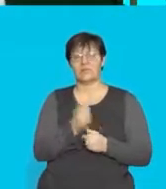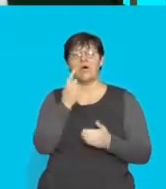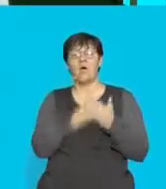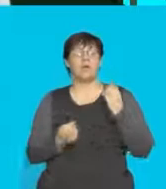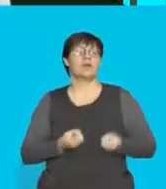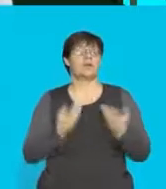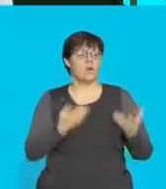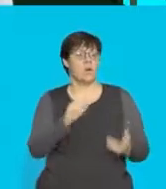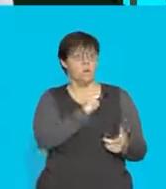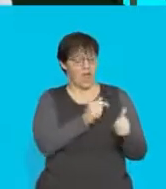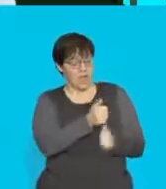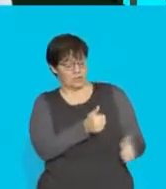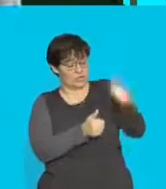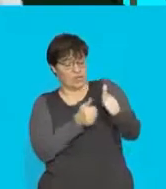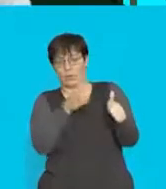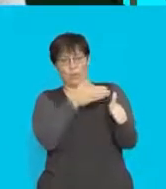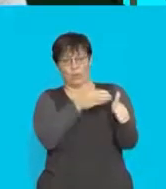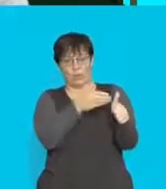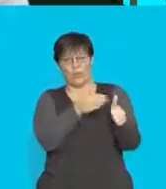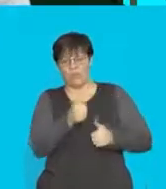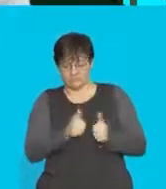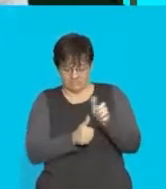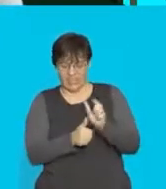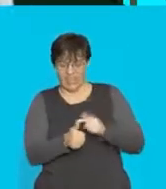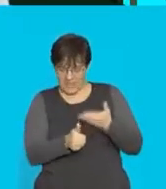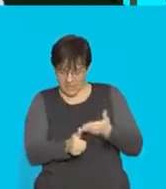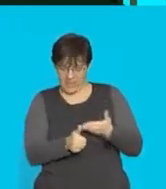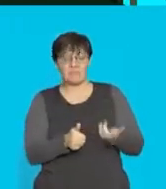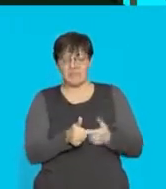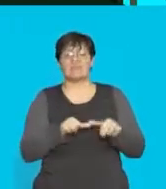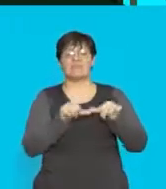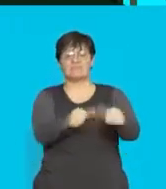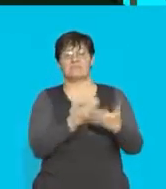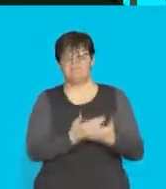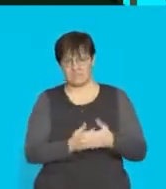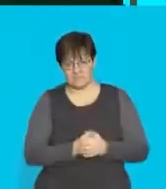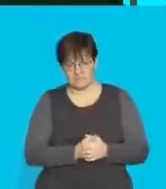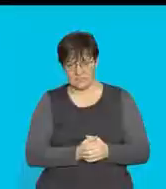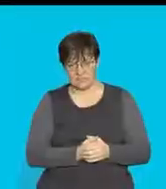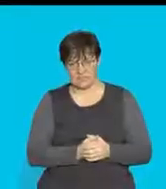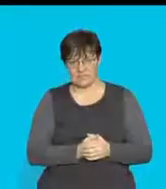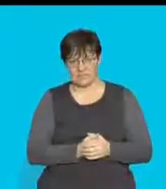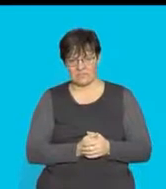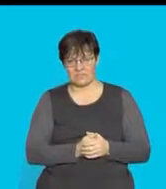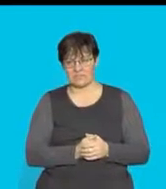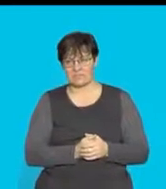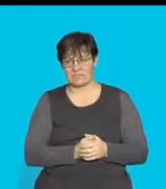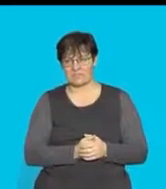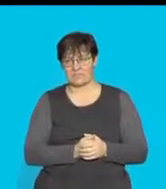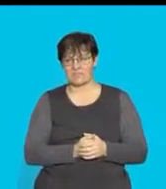expressed only in the absence of the dominant trait. So when the dominant trait is not present, example in